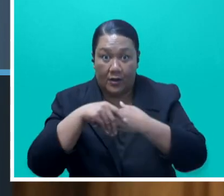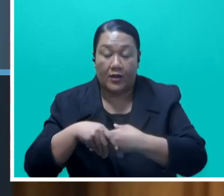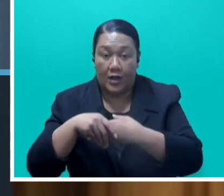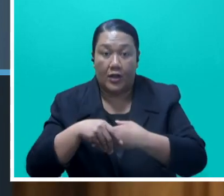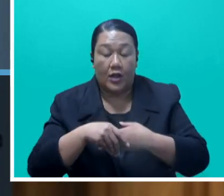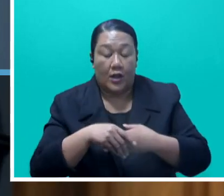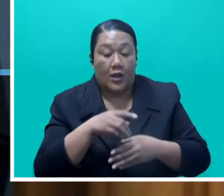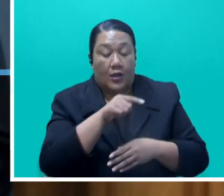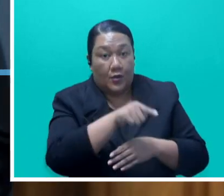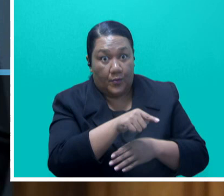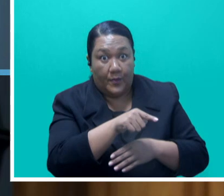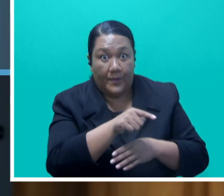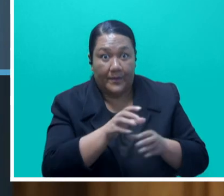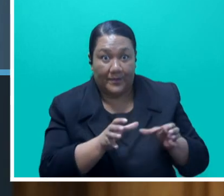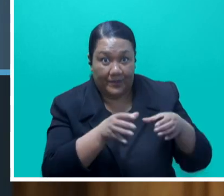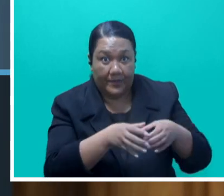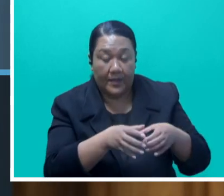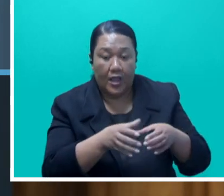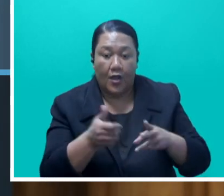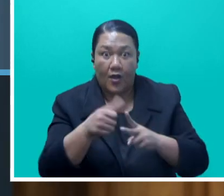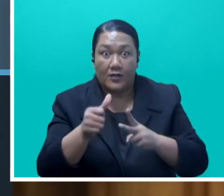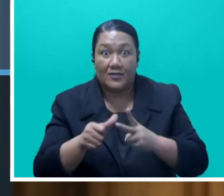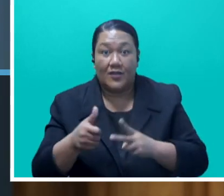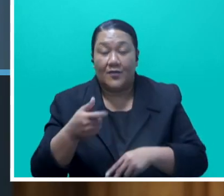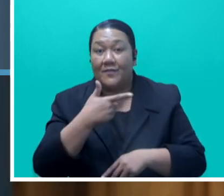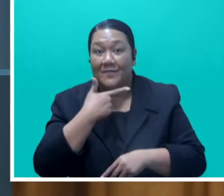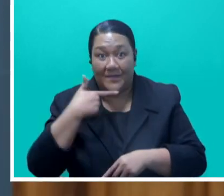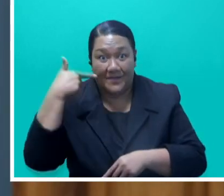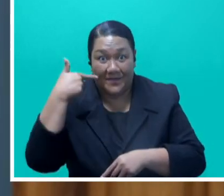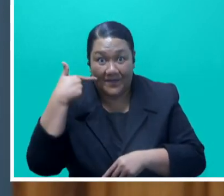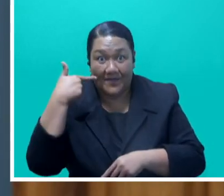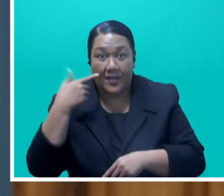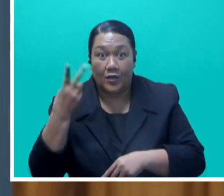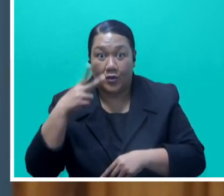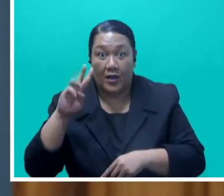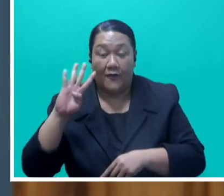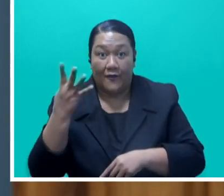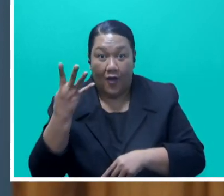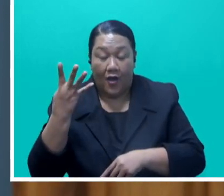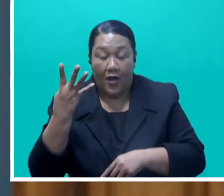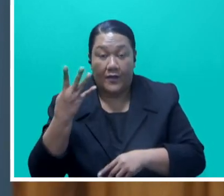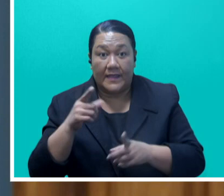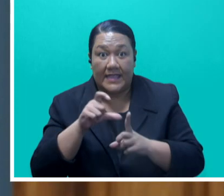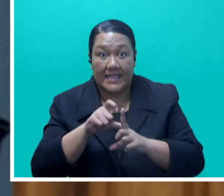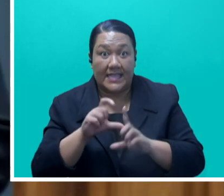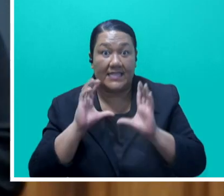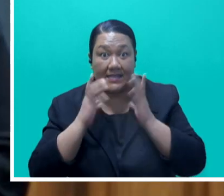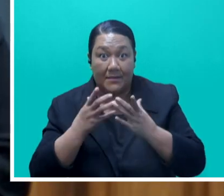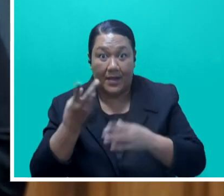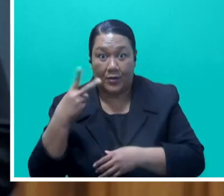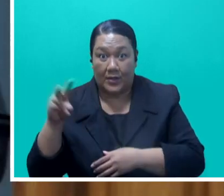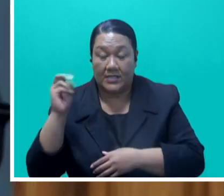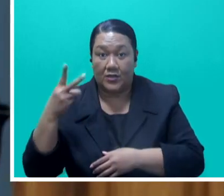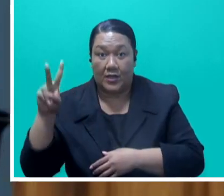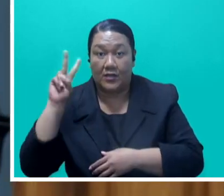Deputy Speaker, Honorable Lenora Gernger Tambua, on the 24th of December 2022. Mr. Speaker,